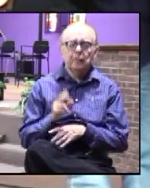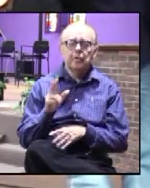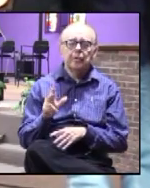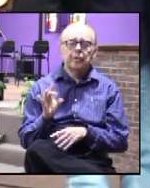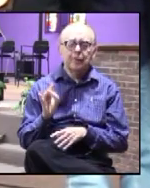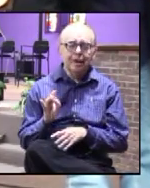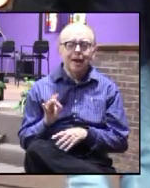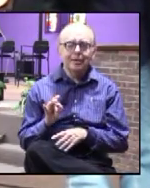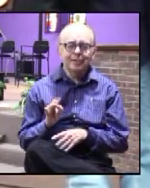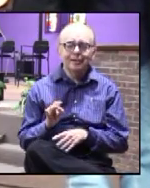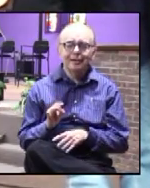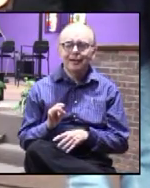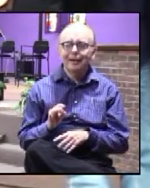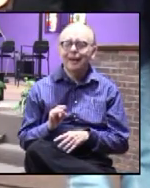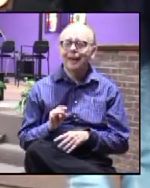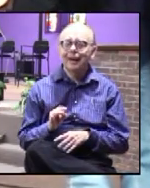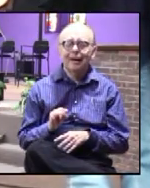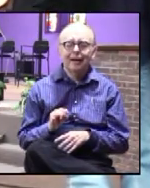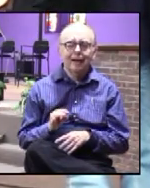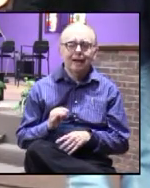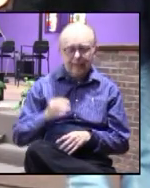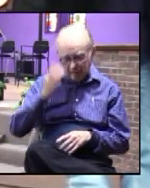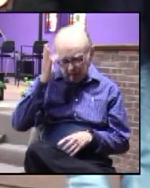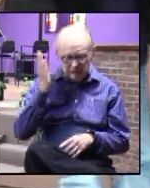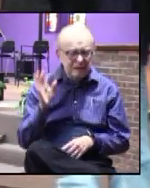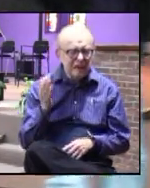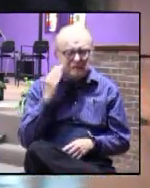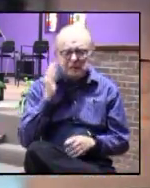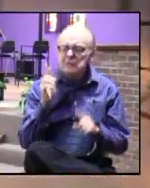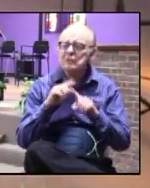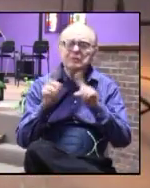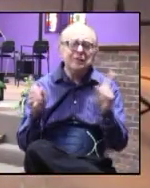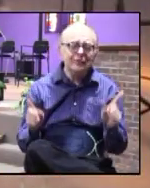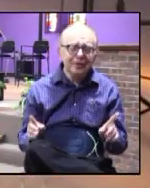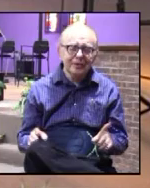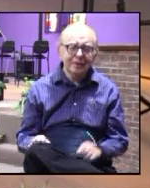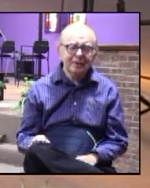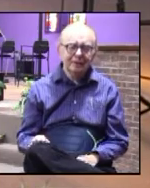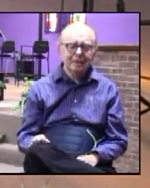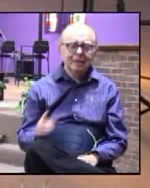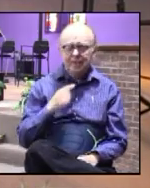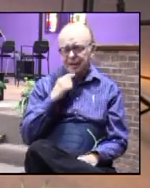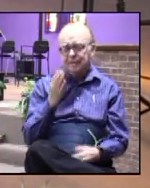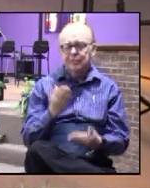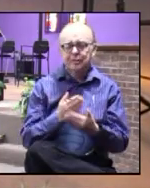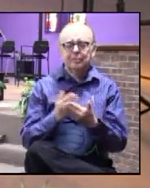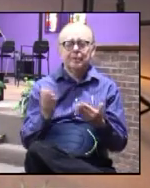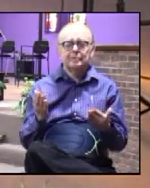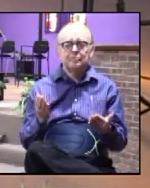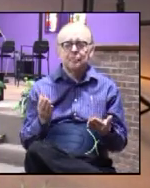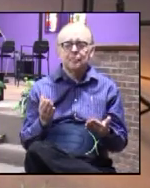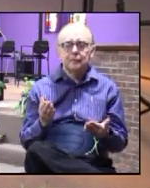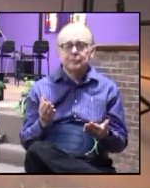38. He never knew the difference. Let me say this to you.